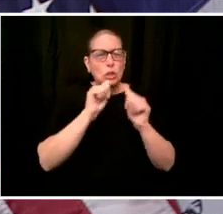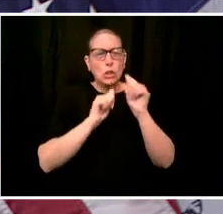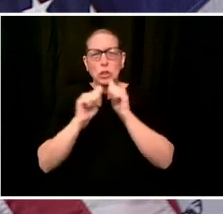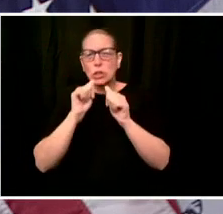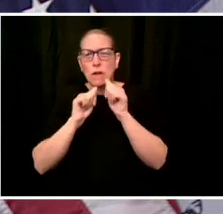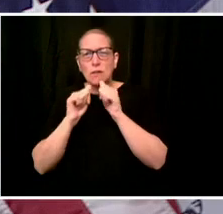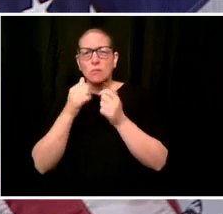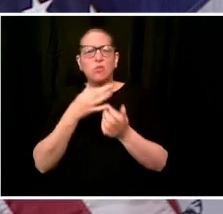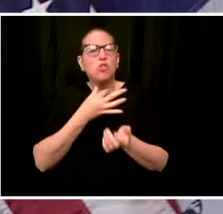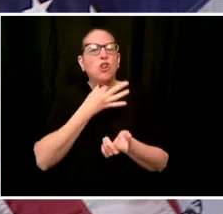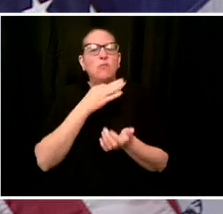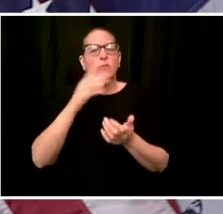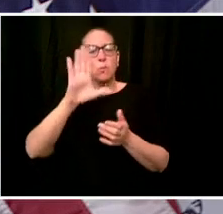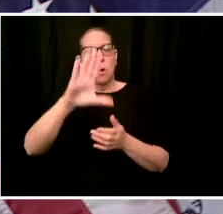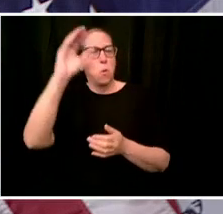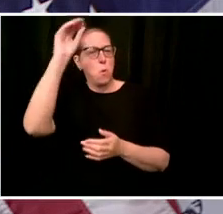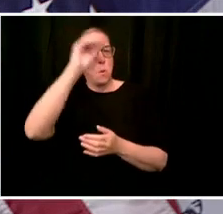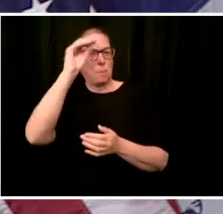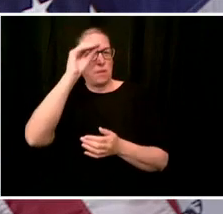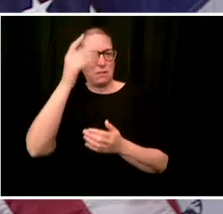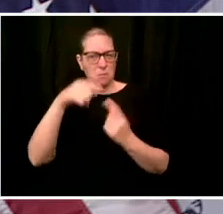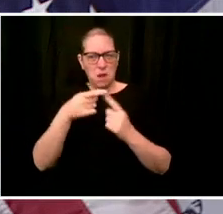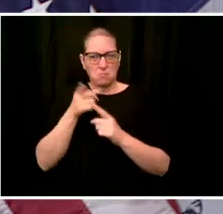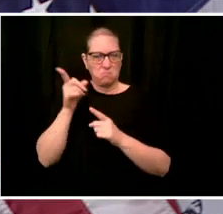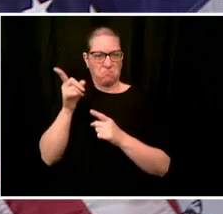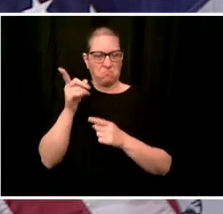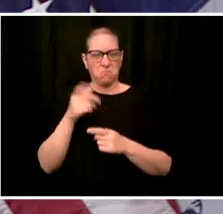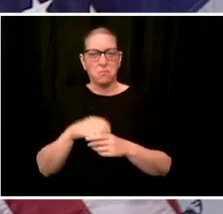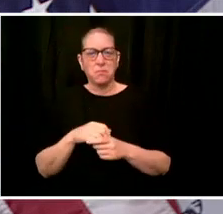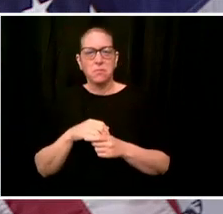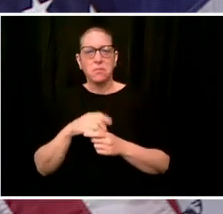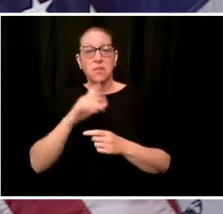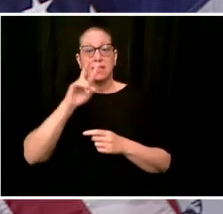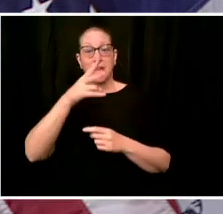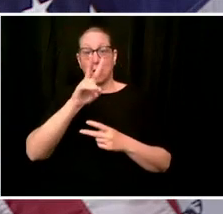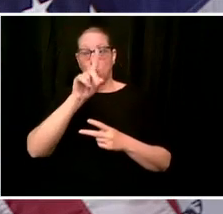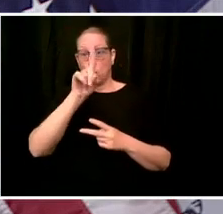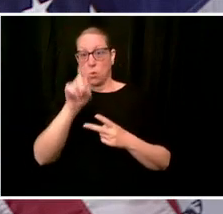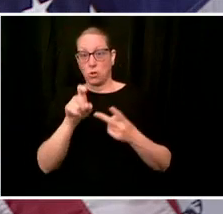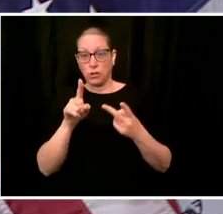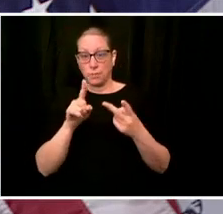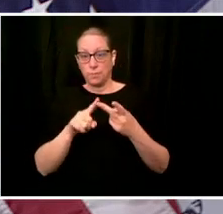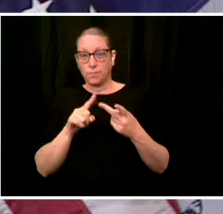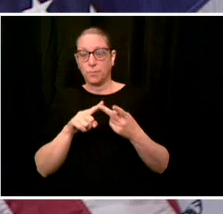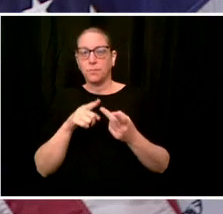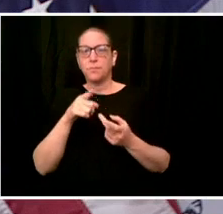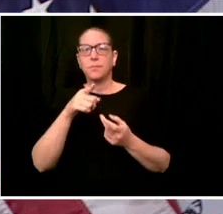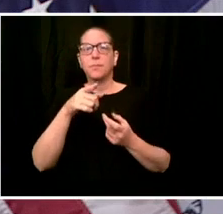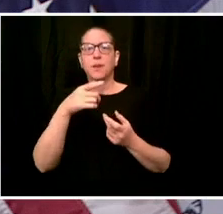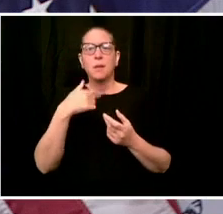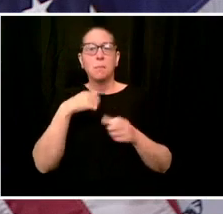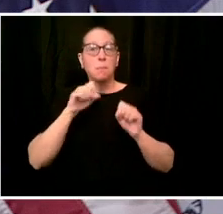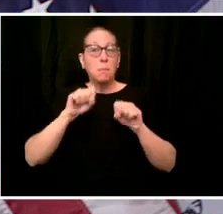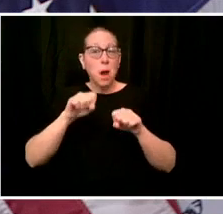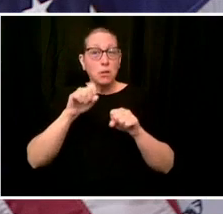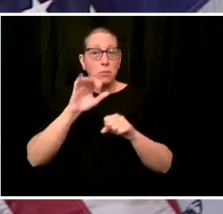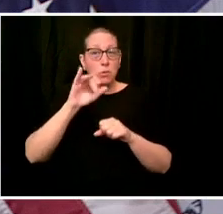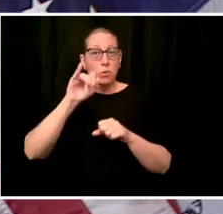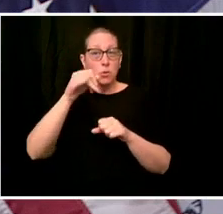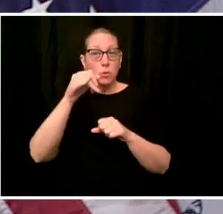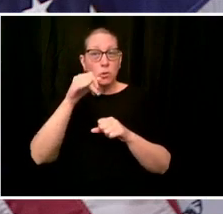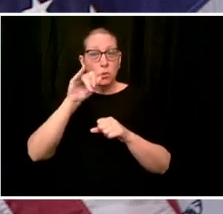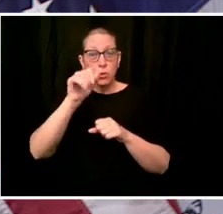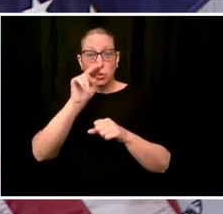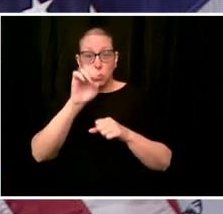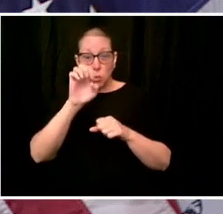that perhaps a little ambitious, a June opening? Dave, let me ask you just to repeat, because I got handed a note, my apology. Repeat the point you made